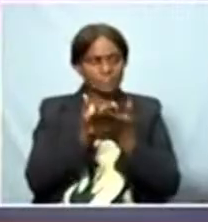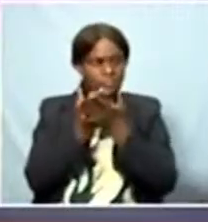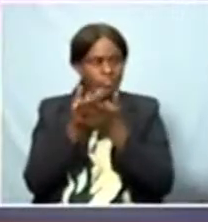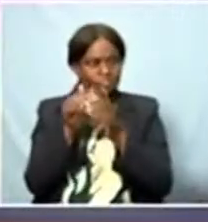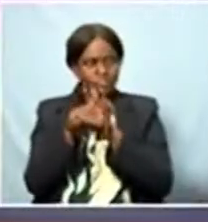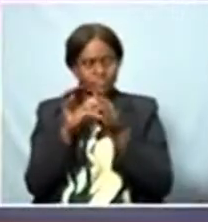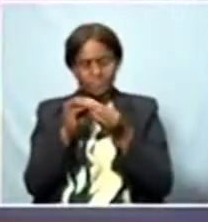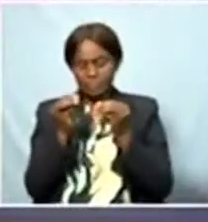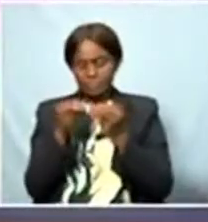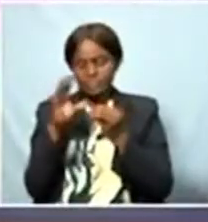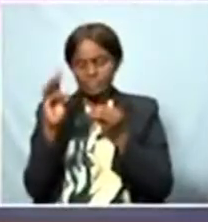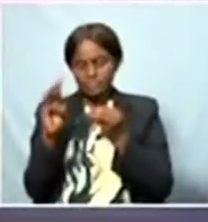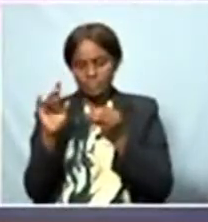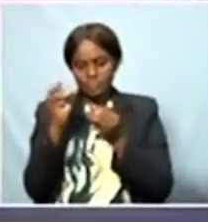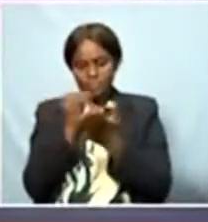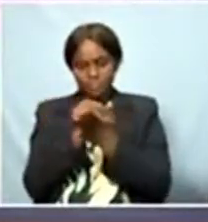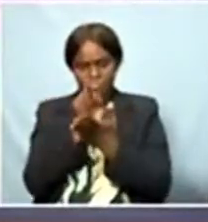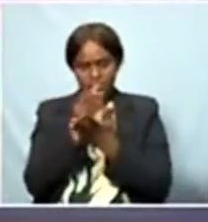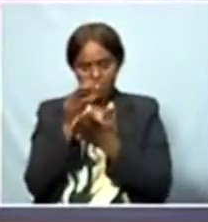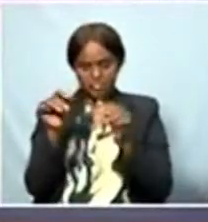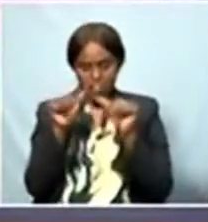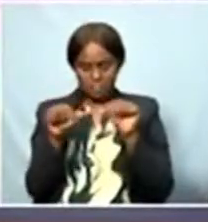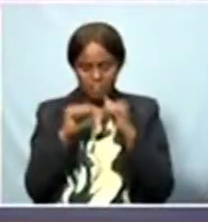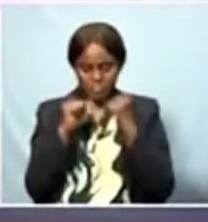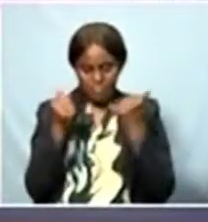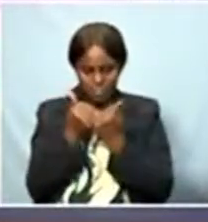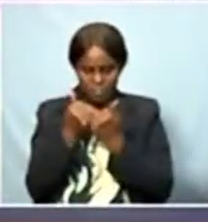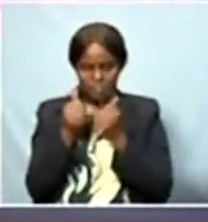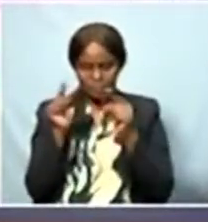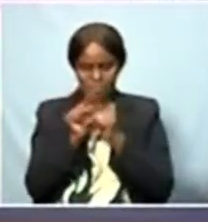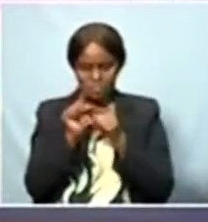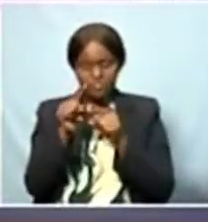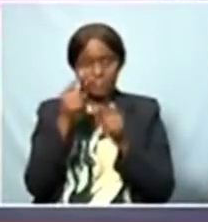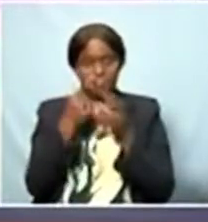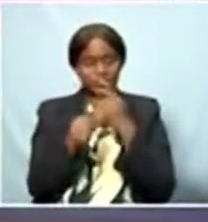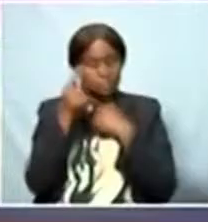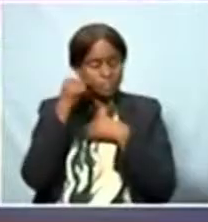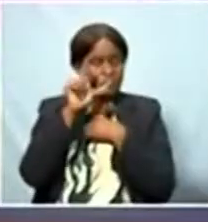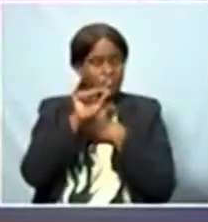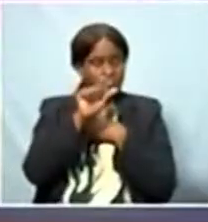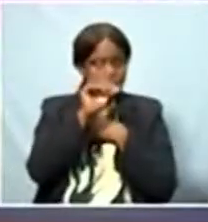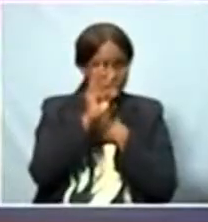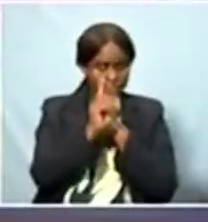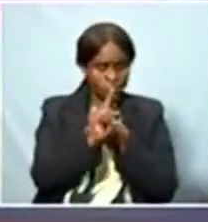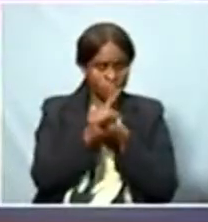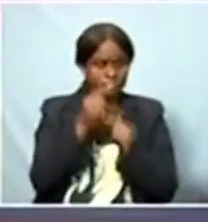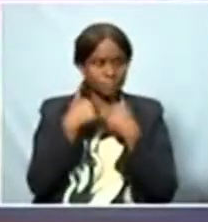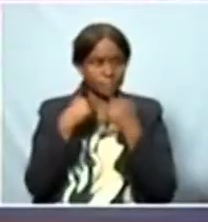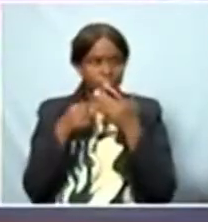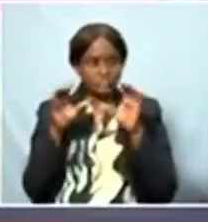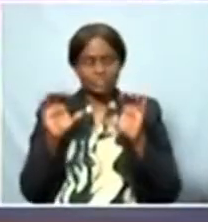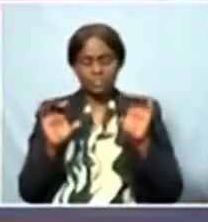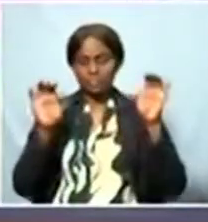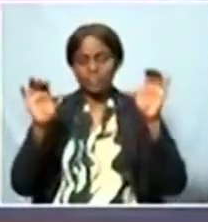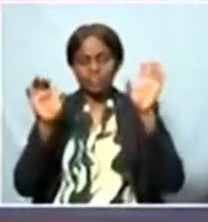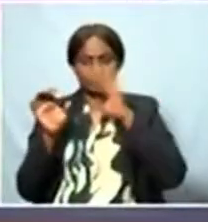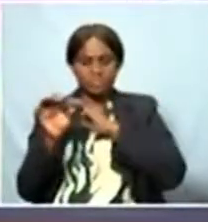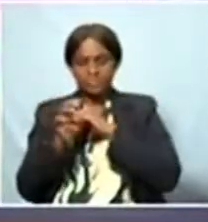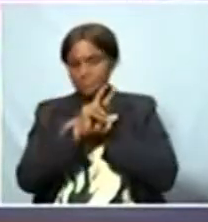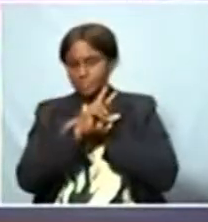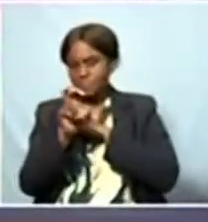Head 7, Office of the Auditor General, and this head for the 2026 has an allocation of